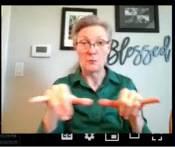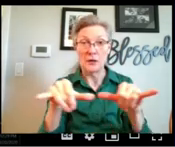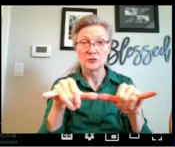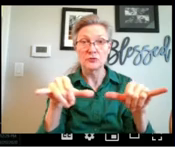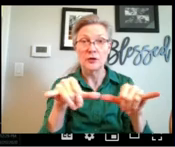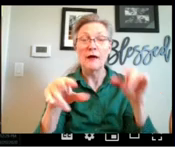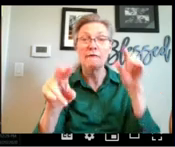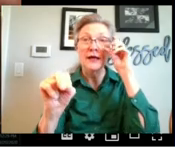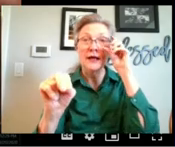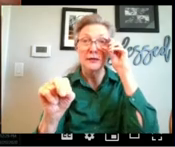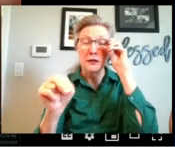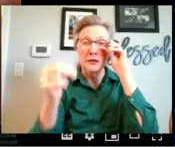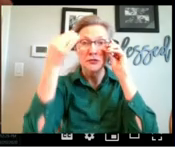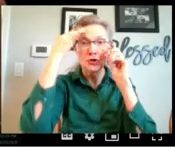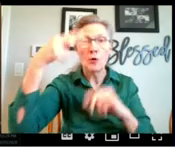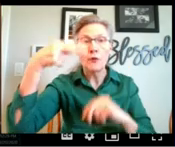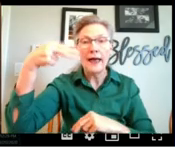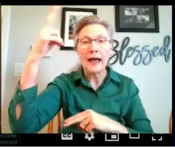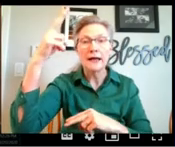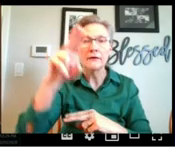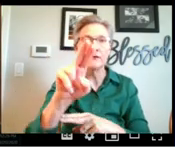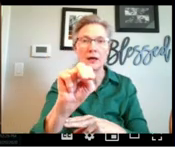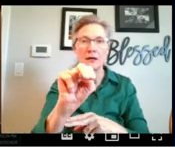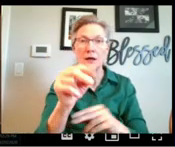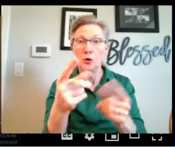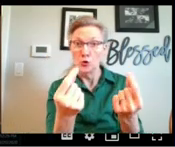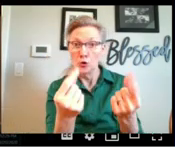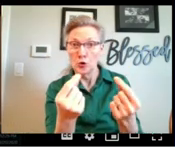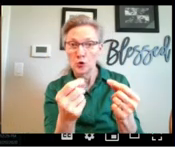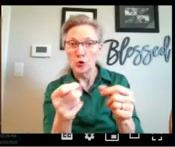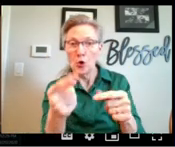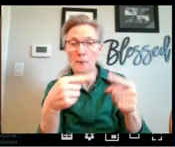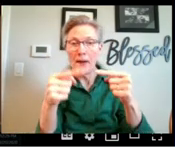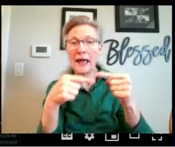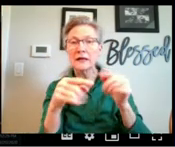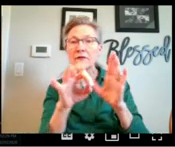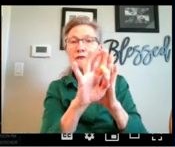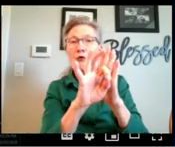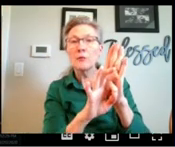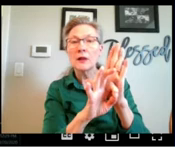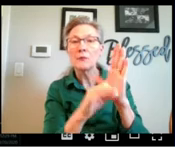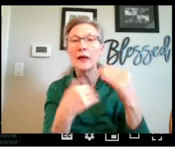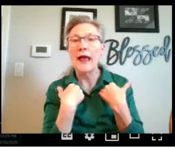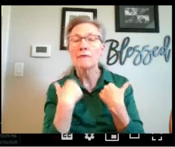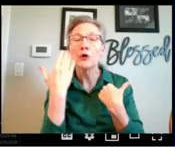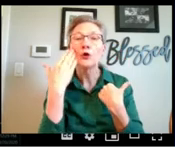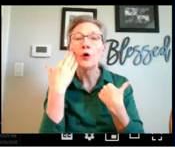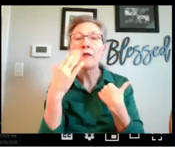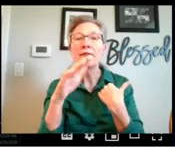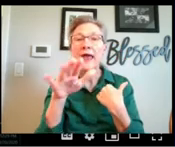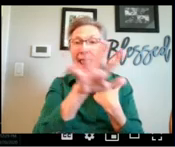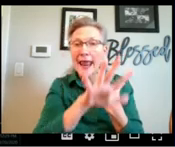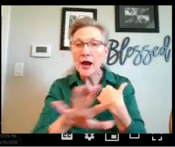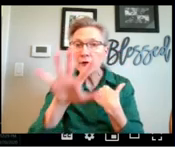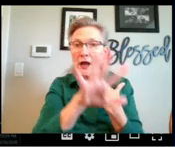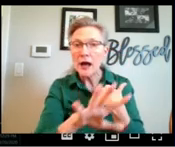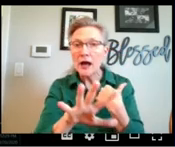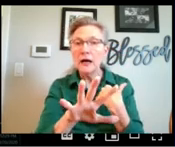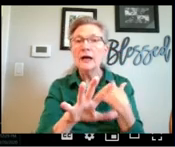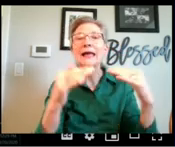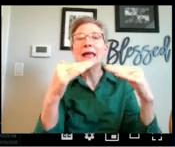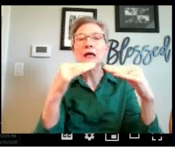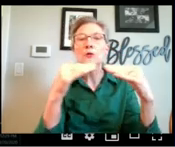know the height. And so what we can do is we can go back to that formula that we have, right? We know that the area formula is area